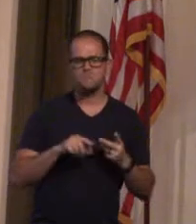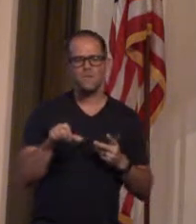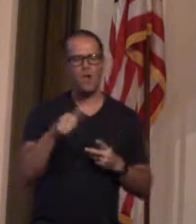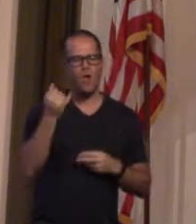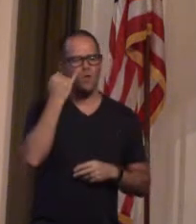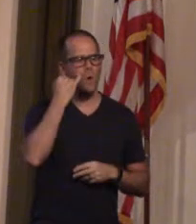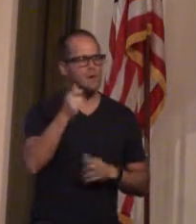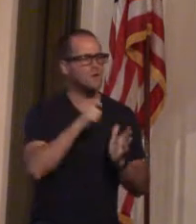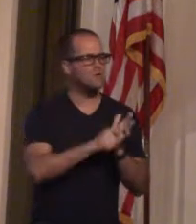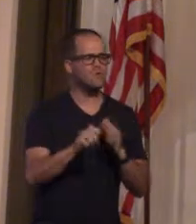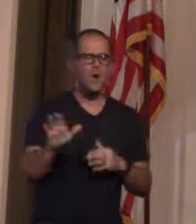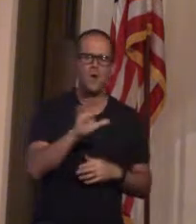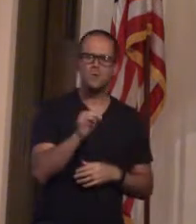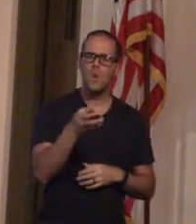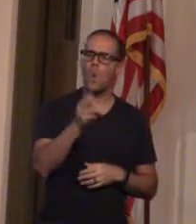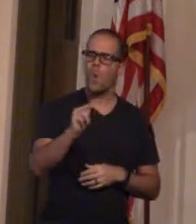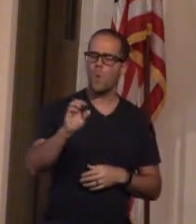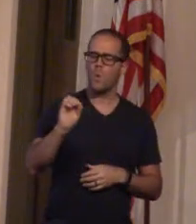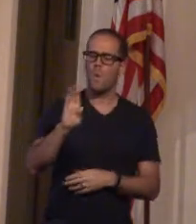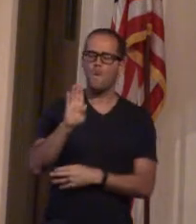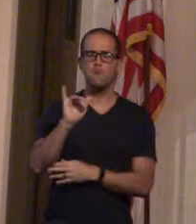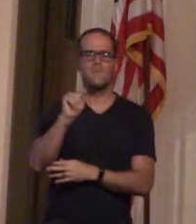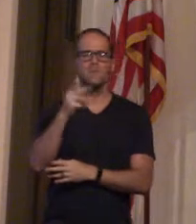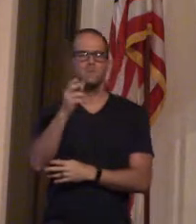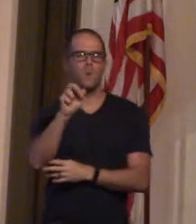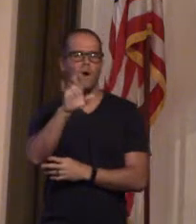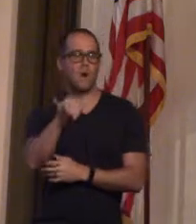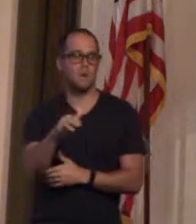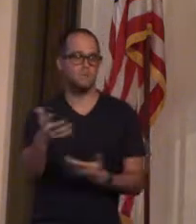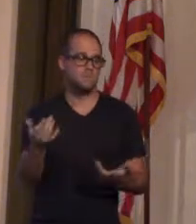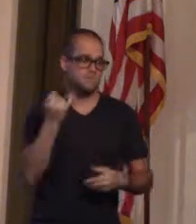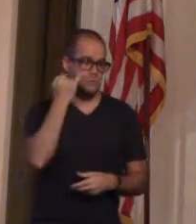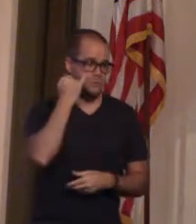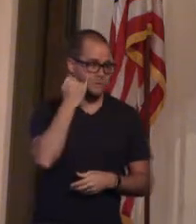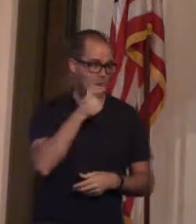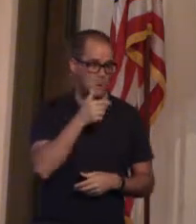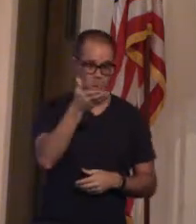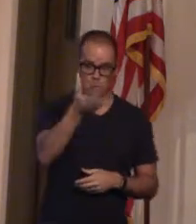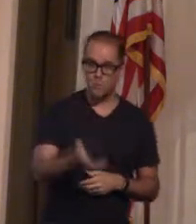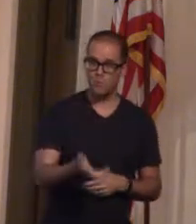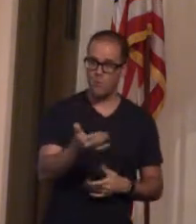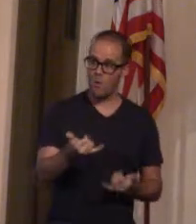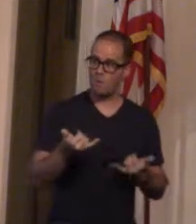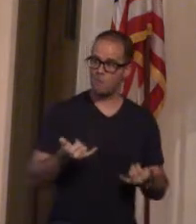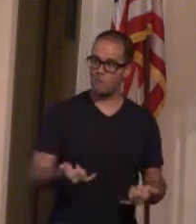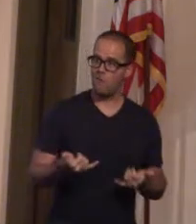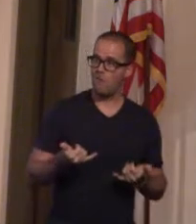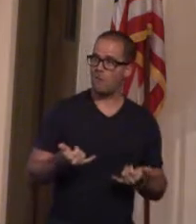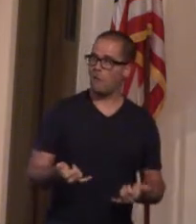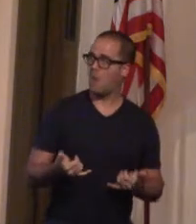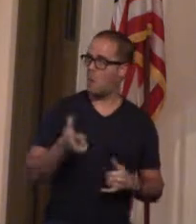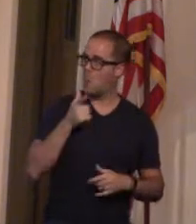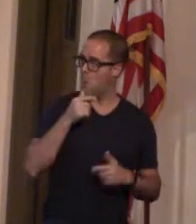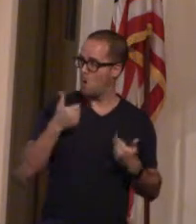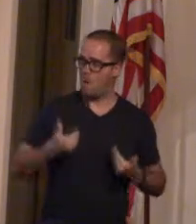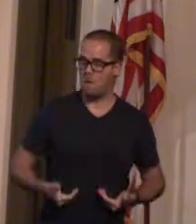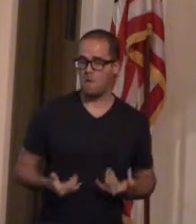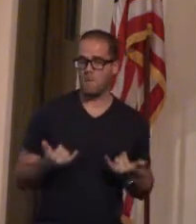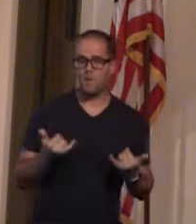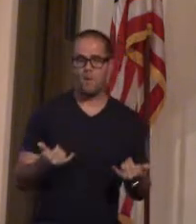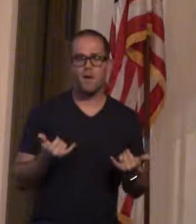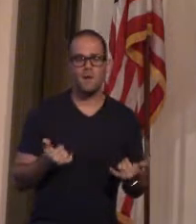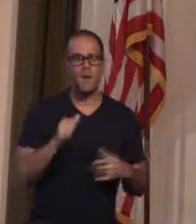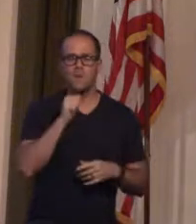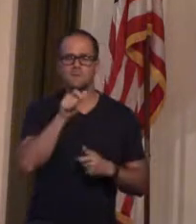for creating your personal mission statement. Here's another idea. Write your own obituary.